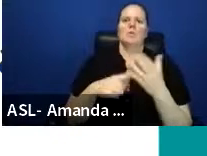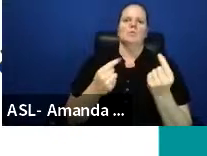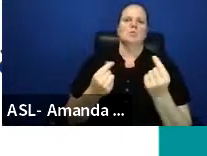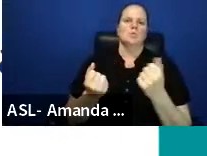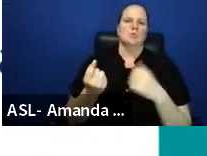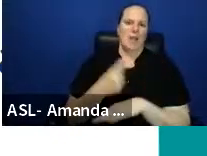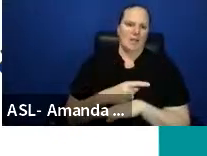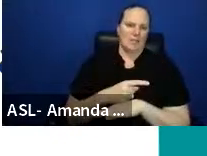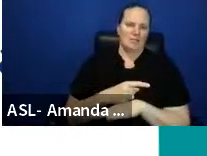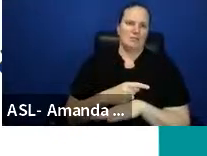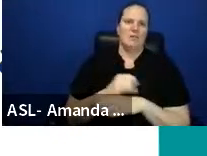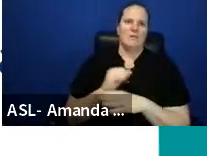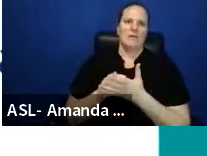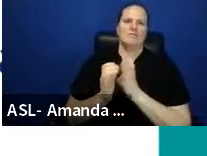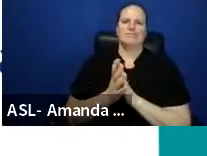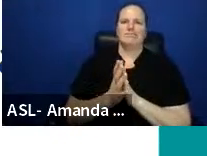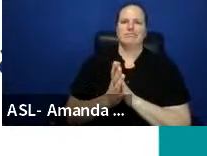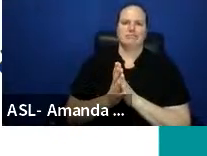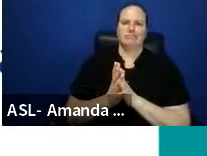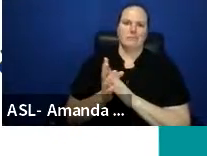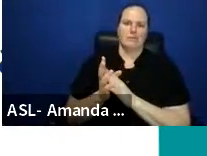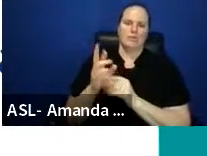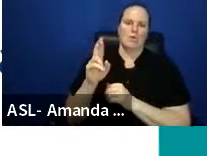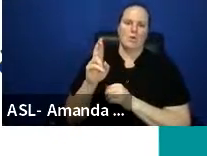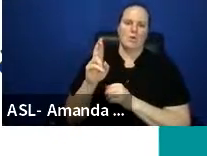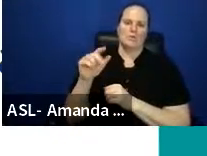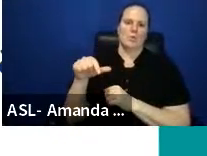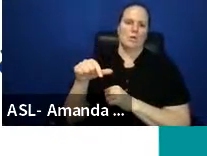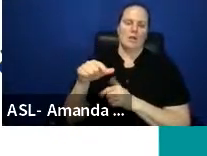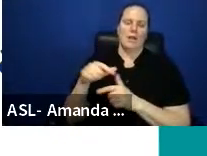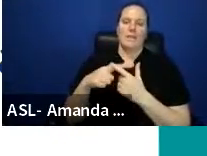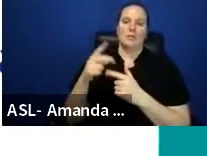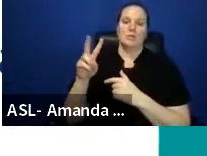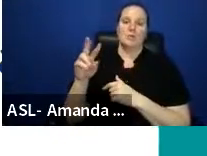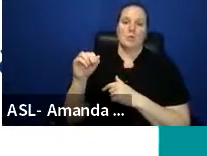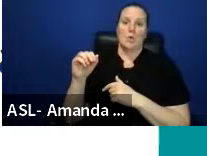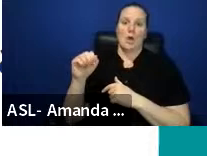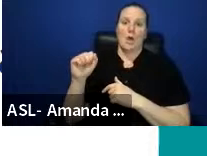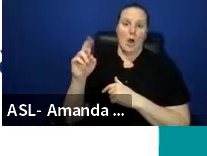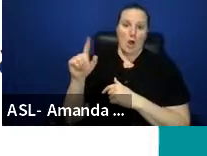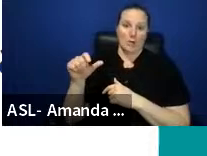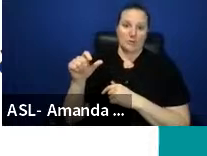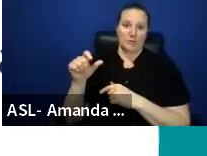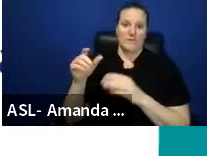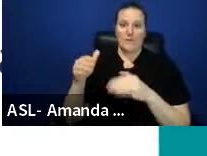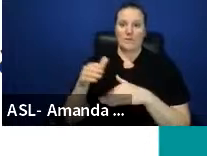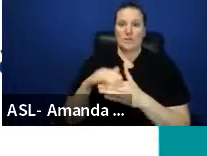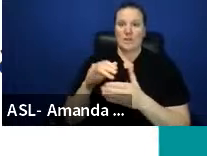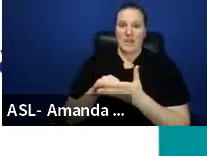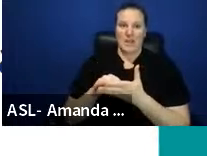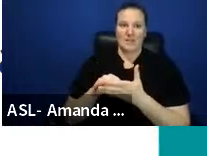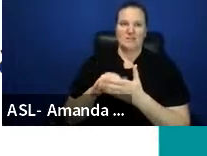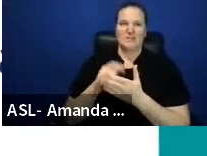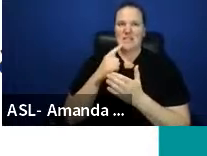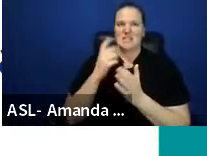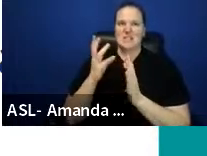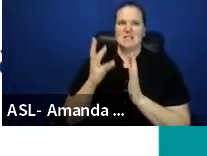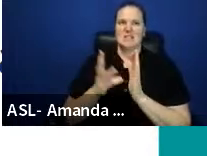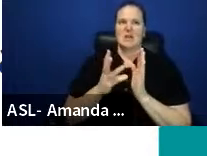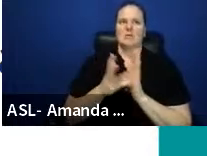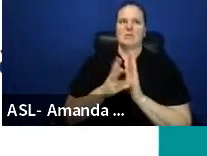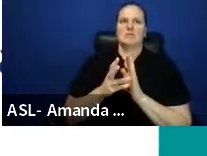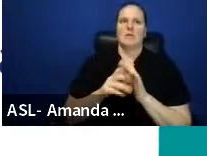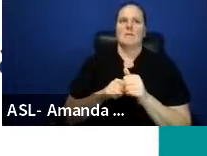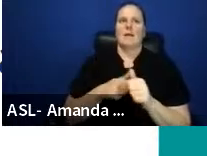with other bottlenecks down the Rose Quarter, where the 2aux kind of focuses that congestion. And while it says it's 6 hours, it only backs